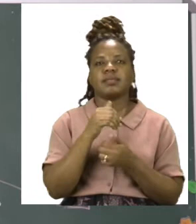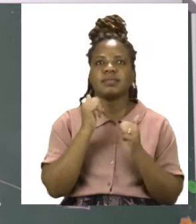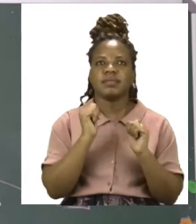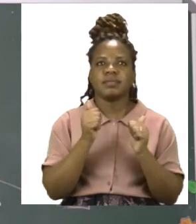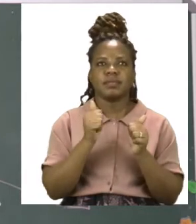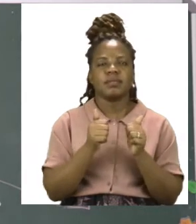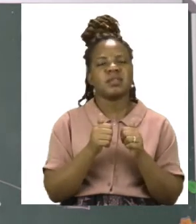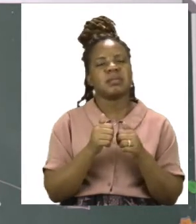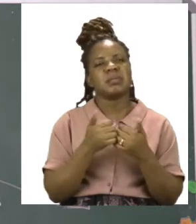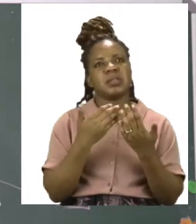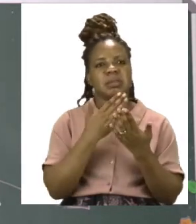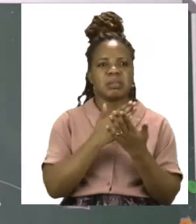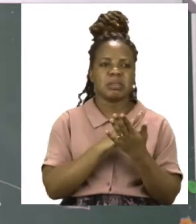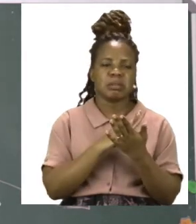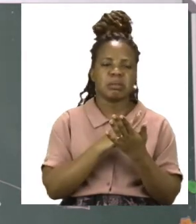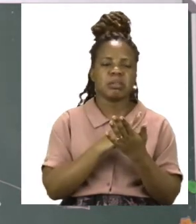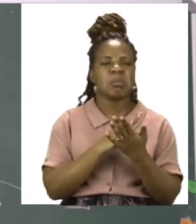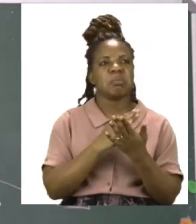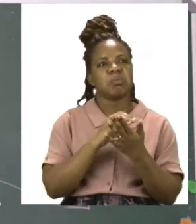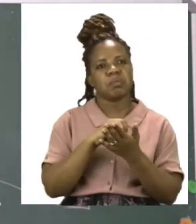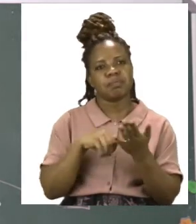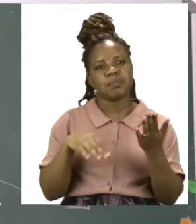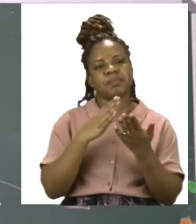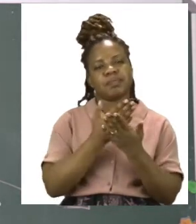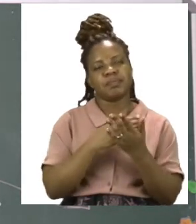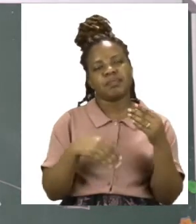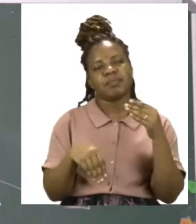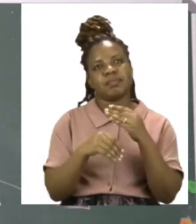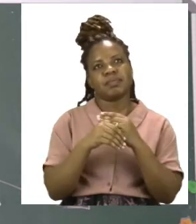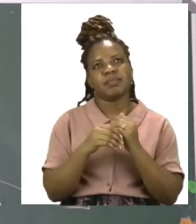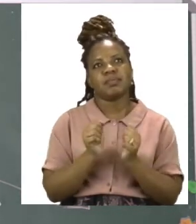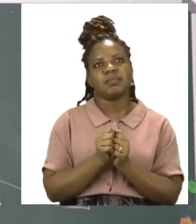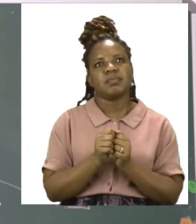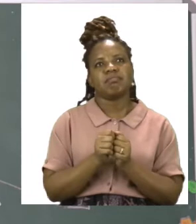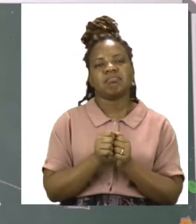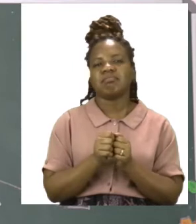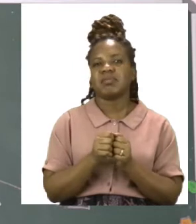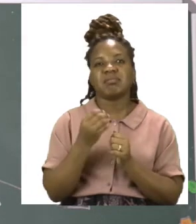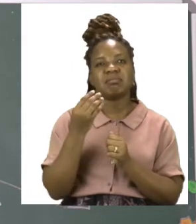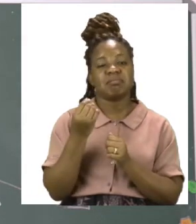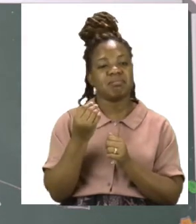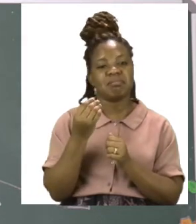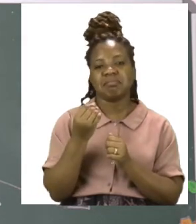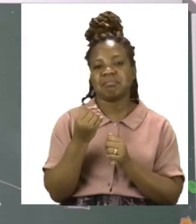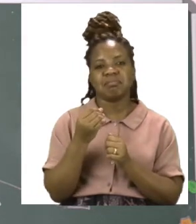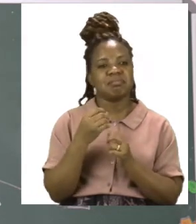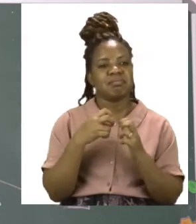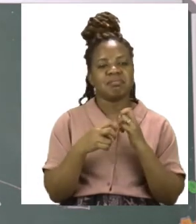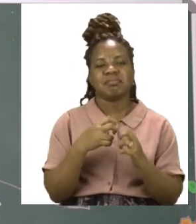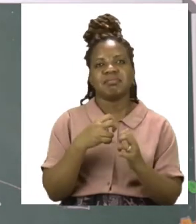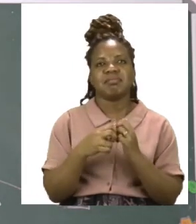subtract if you need to, and take your time. Sometimes money can be tricky, so you have to read the story